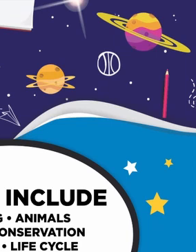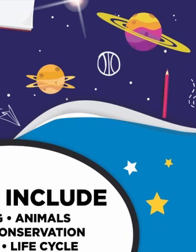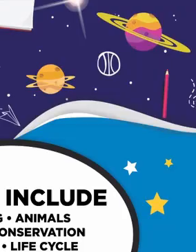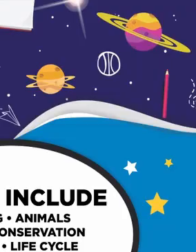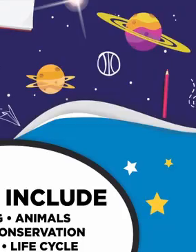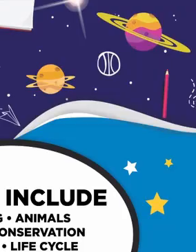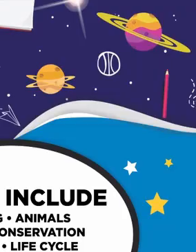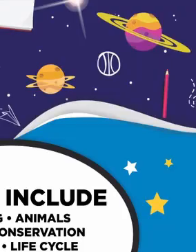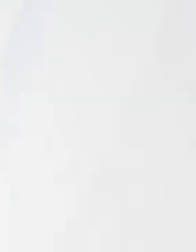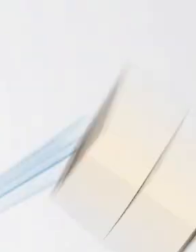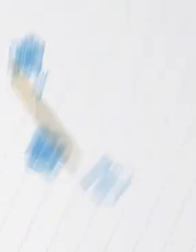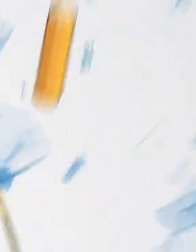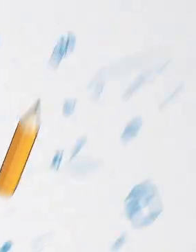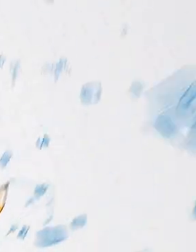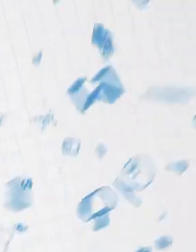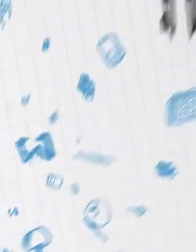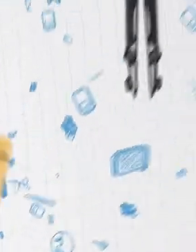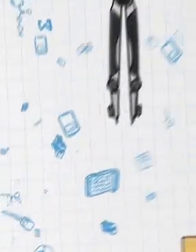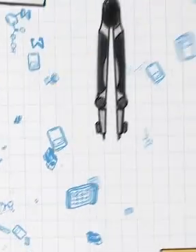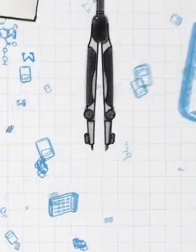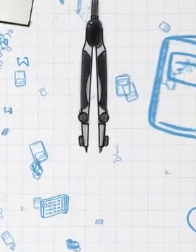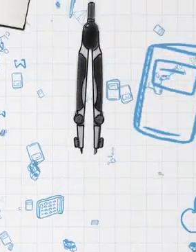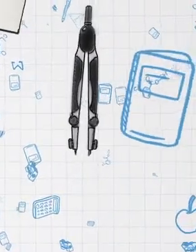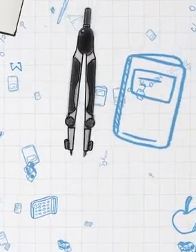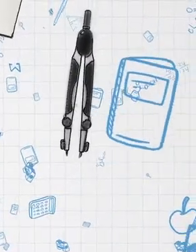10 different languages.